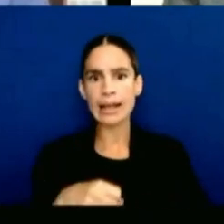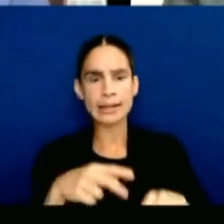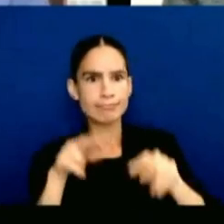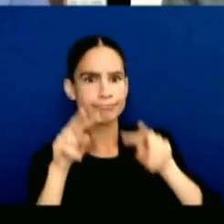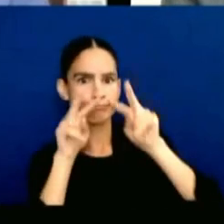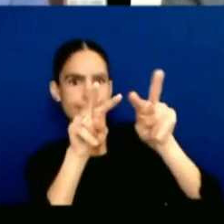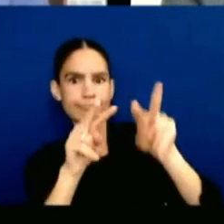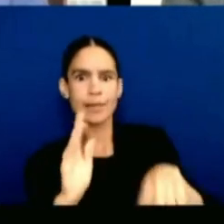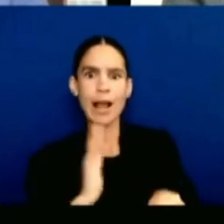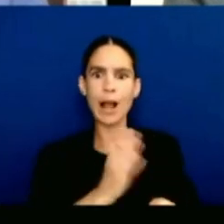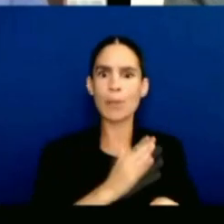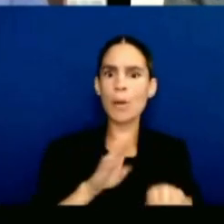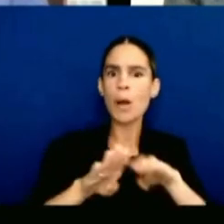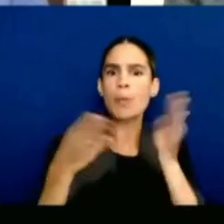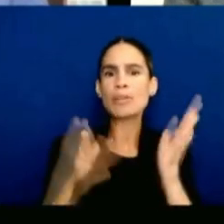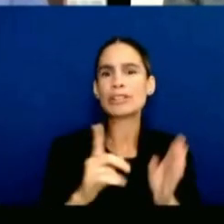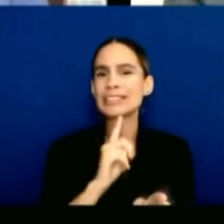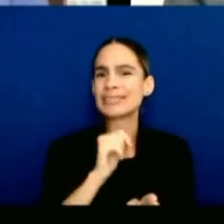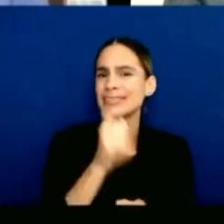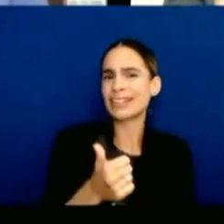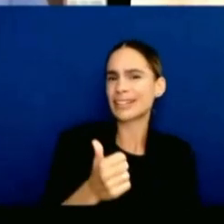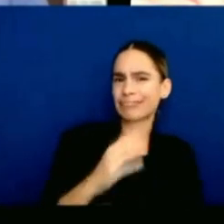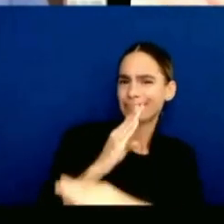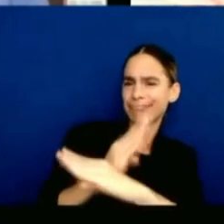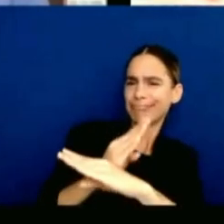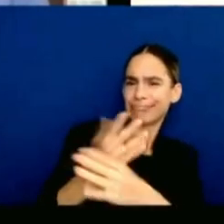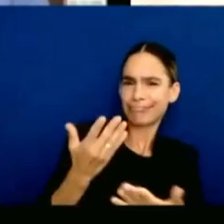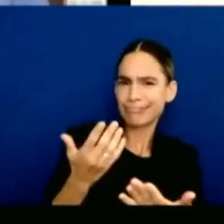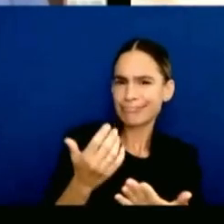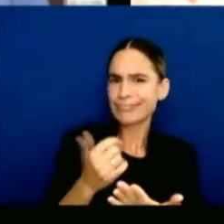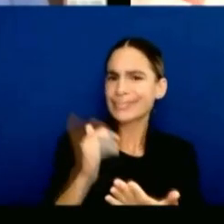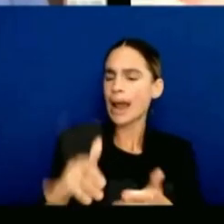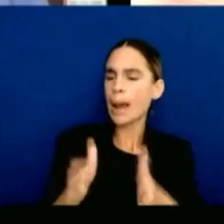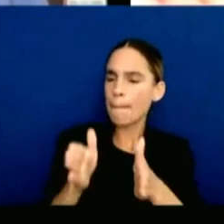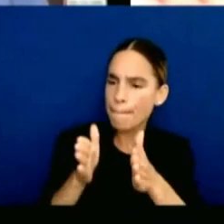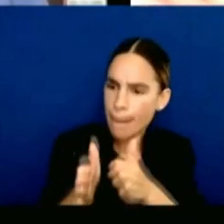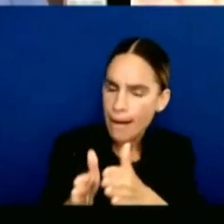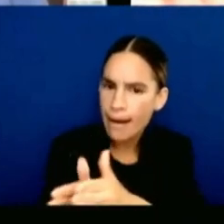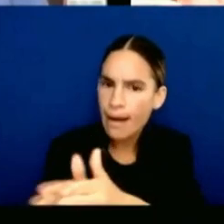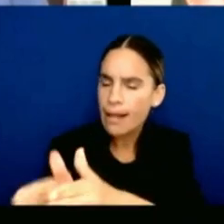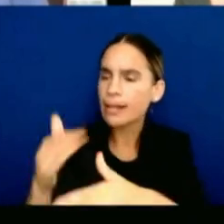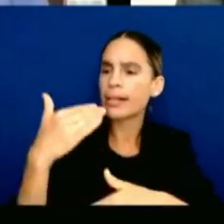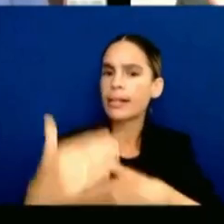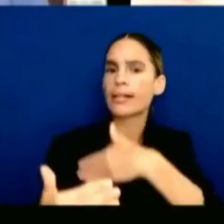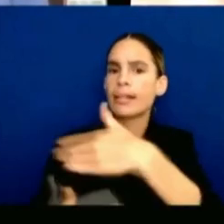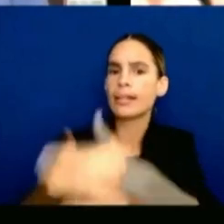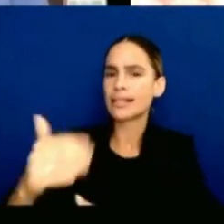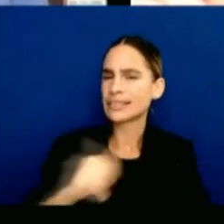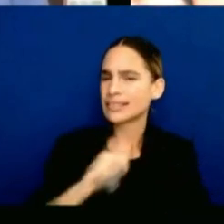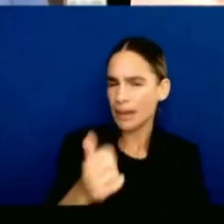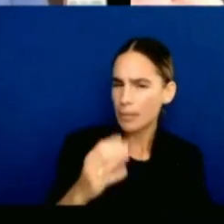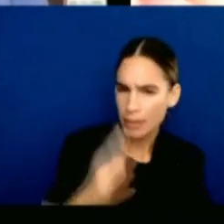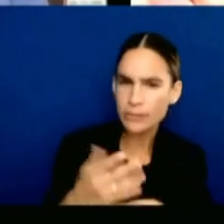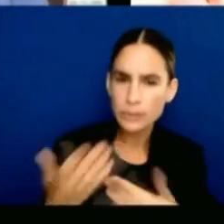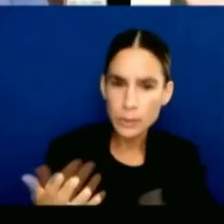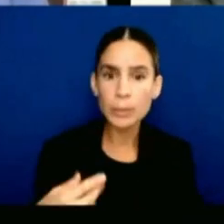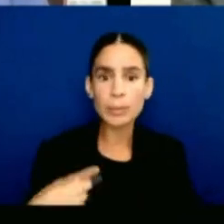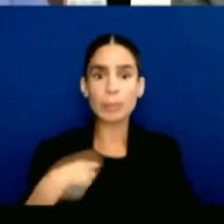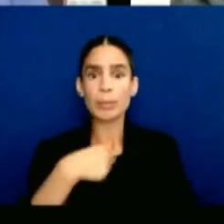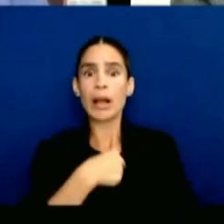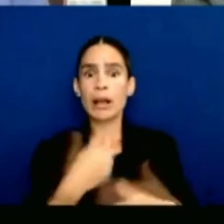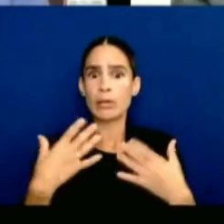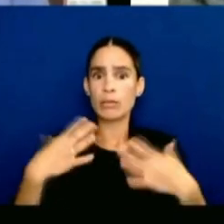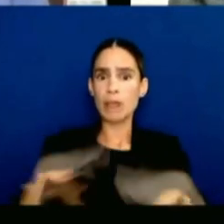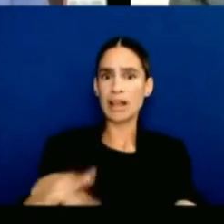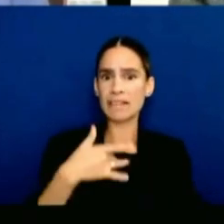to do that. So we've got to make sure that we don't create this binary type thing. It's us against them. It's not. We're